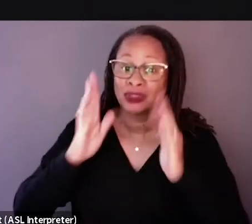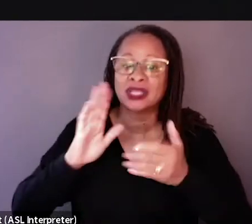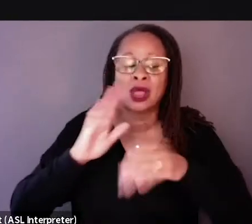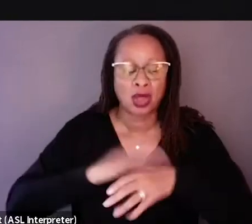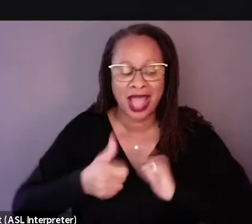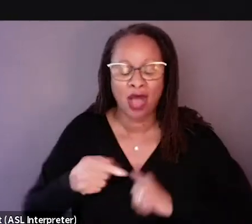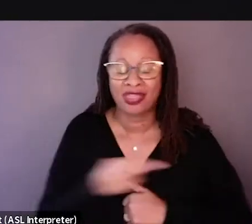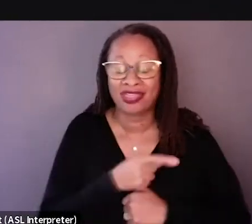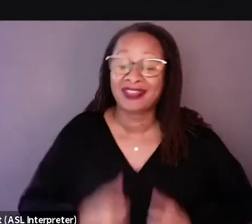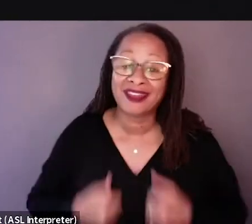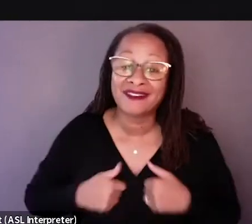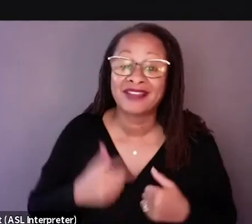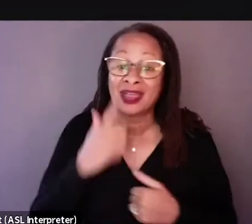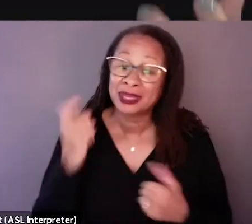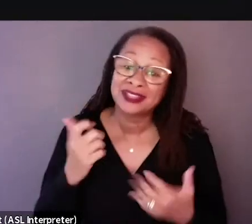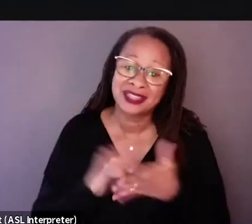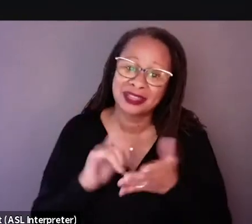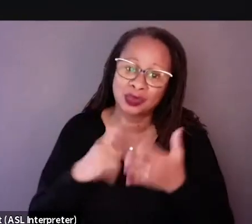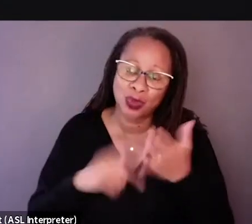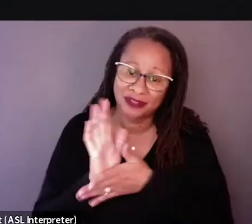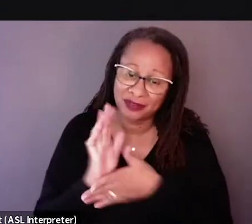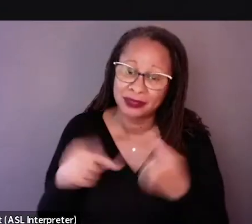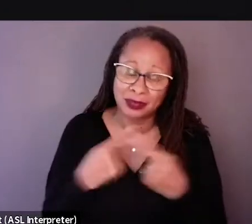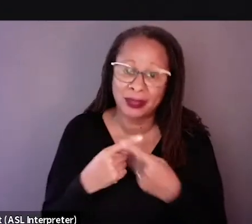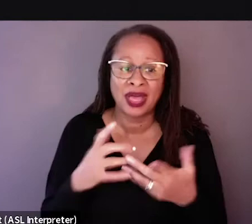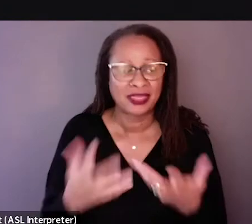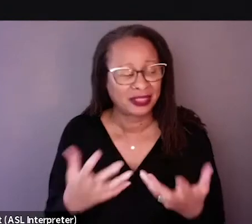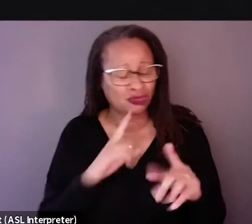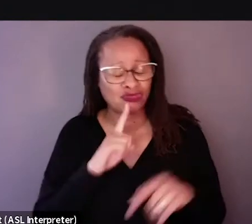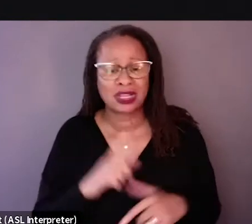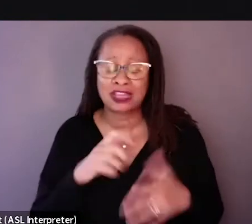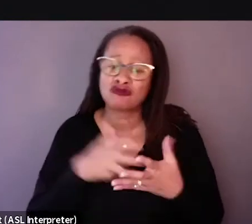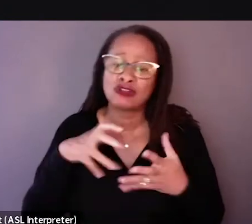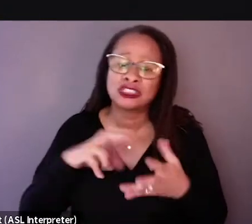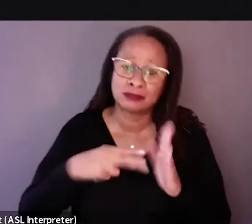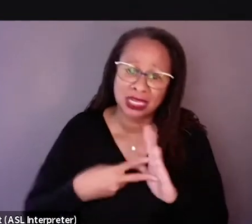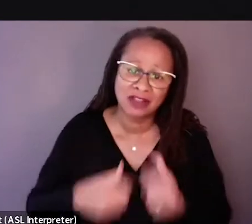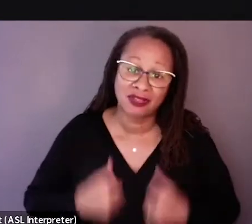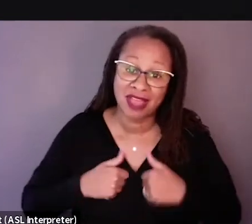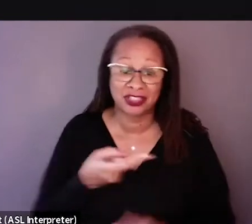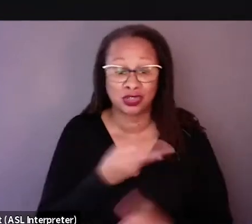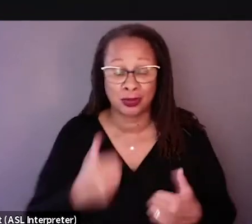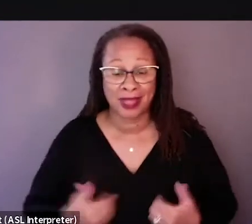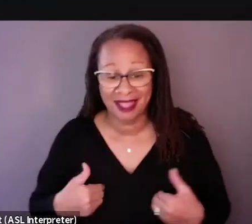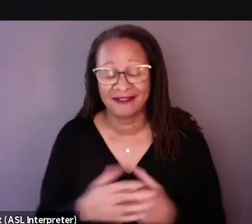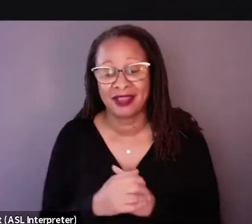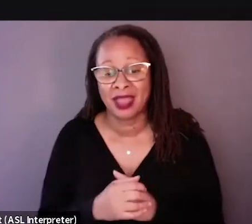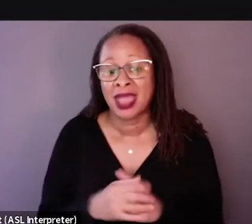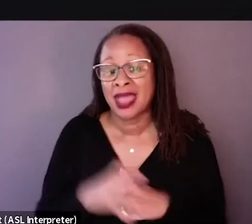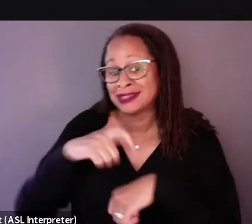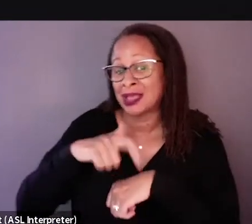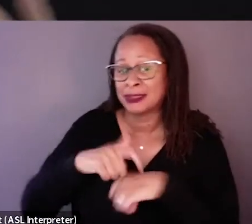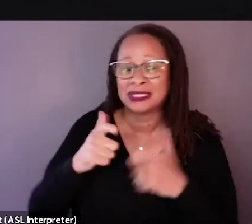because that's really what this film is about, is the rich kind of meaningful life of Katia and Maurice Krafft. Time is also a major theme in the